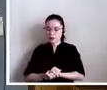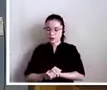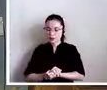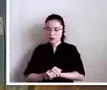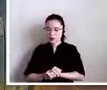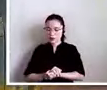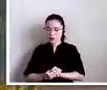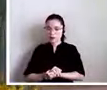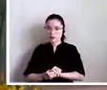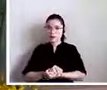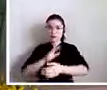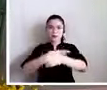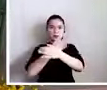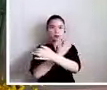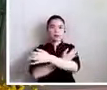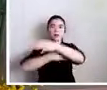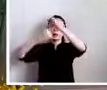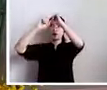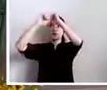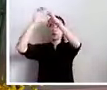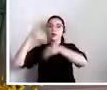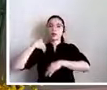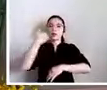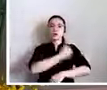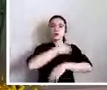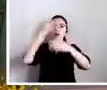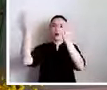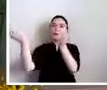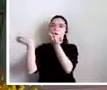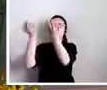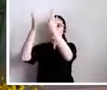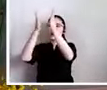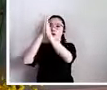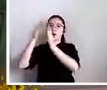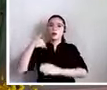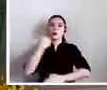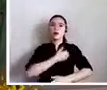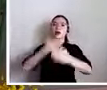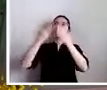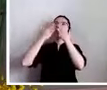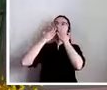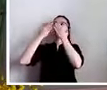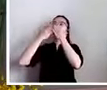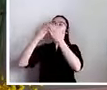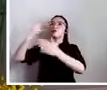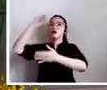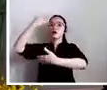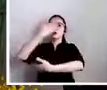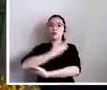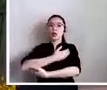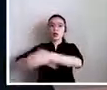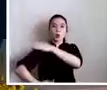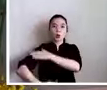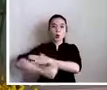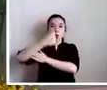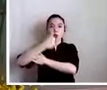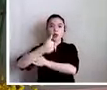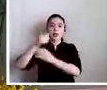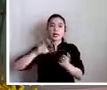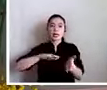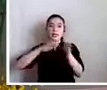Almighty Father, as we offer our prayers, we thank you for your Son who conquered sin and death, who lives and reigns forever and